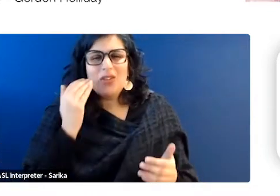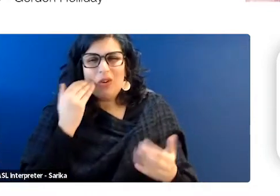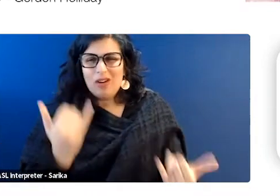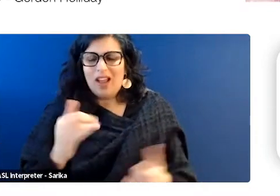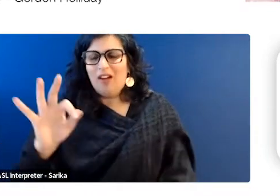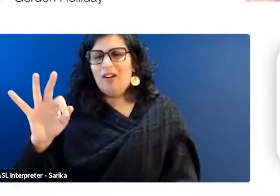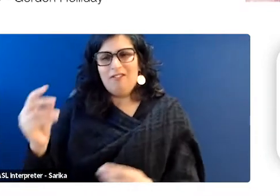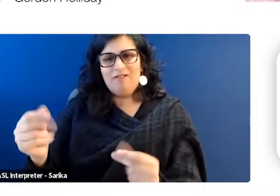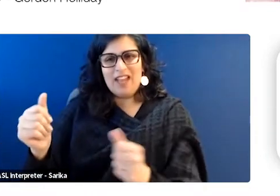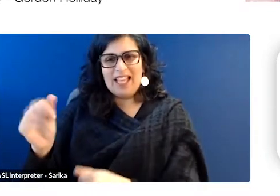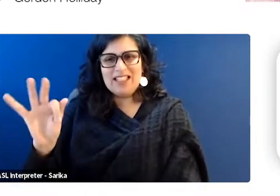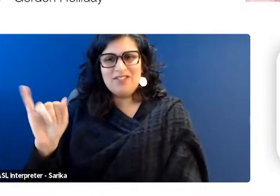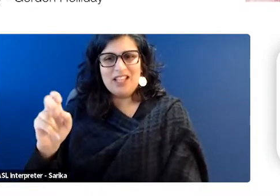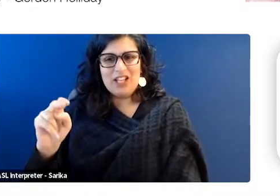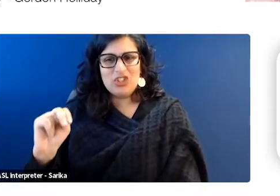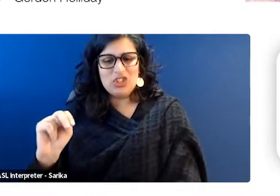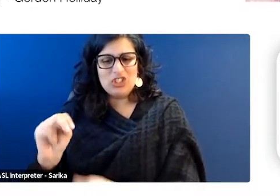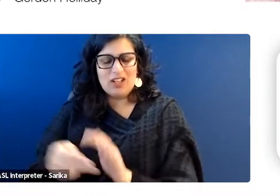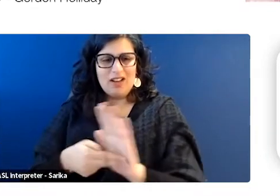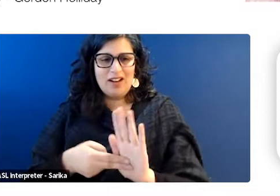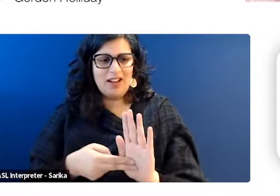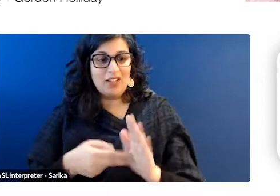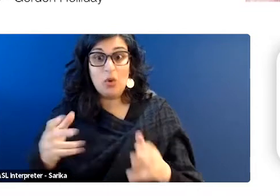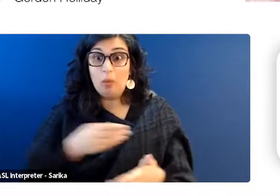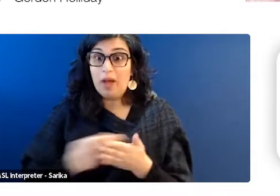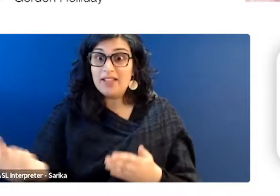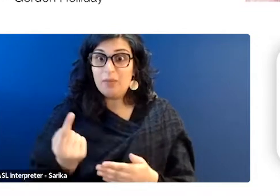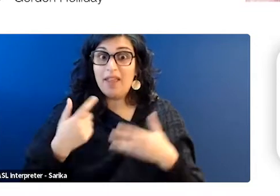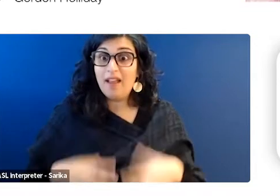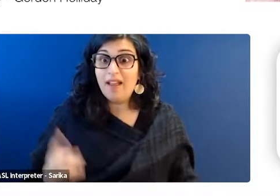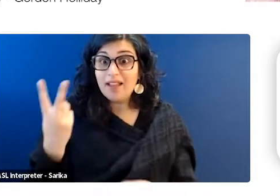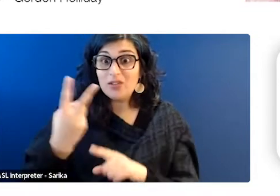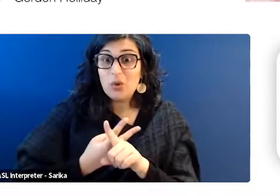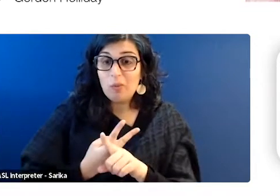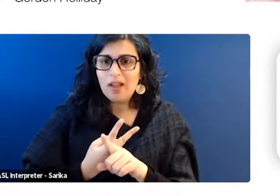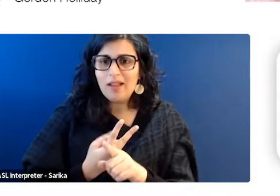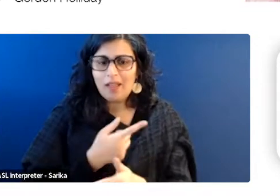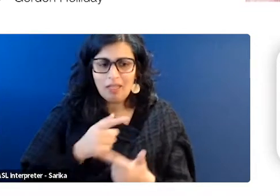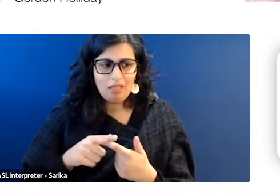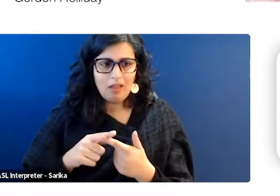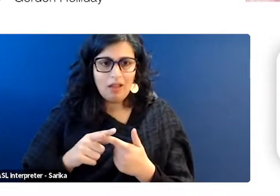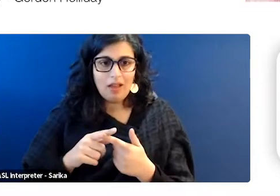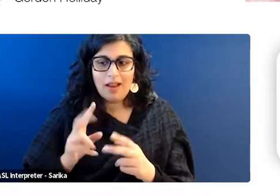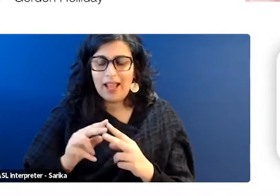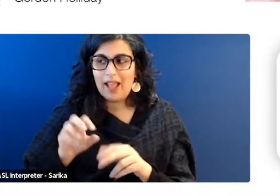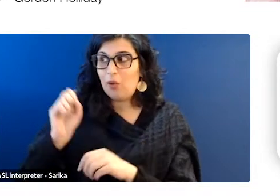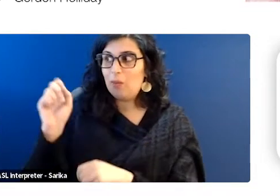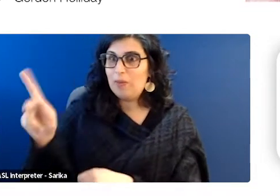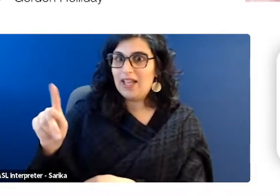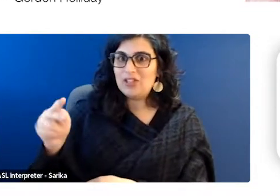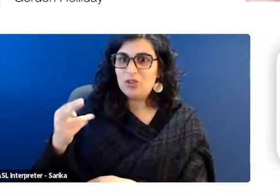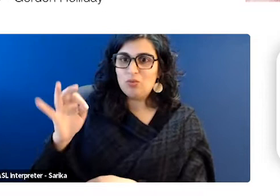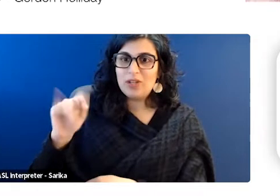then you only wear it for like 2 months or so. And after that, it ends up either in a thrift store, but 90% of the